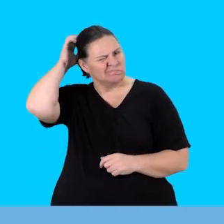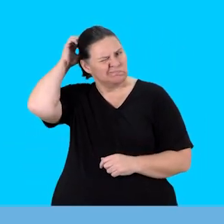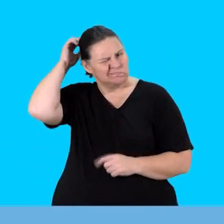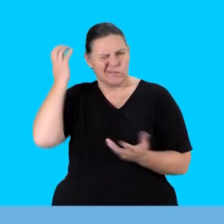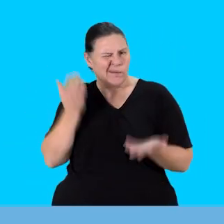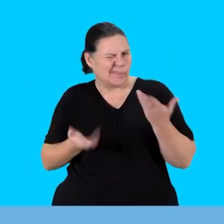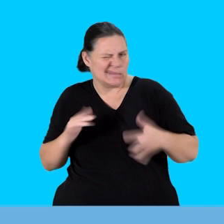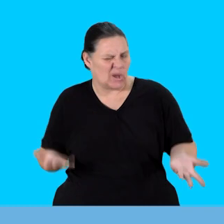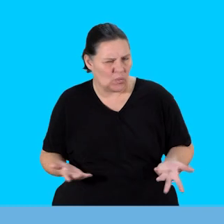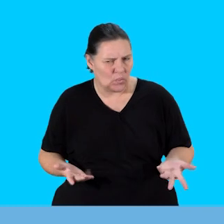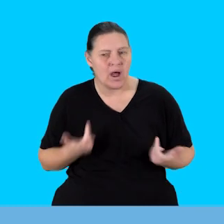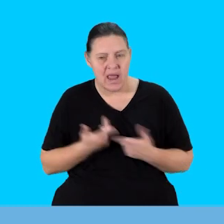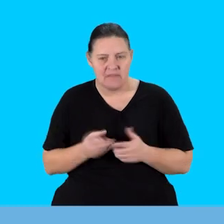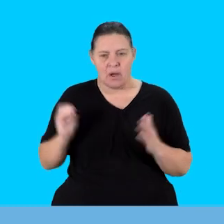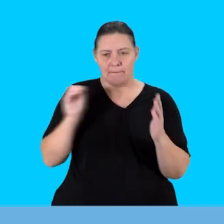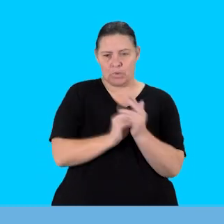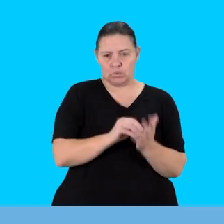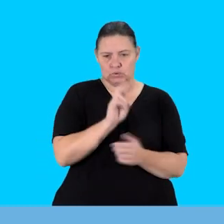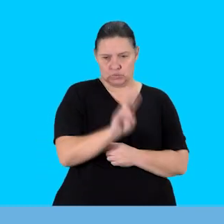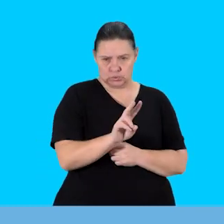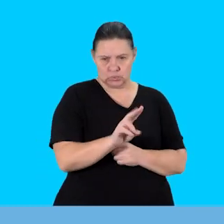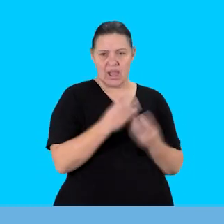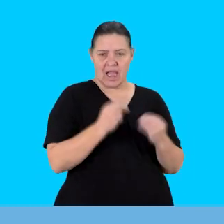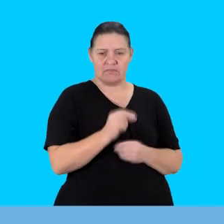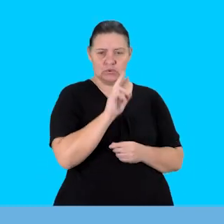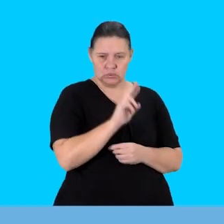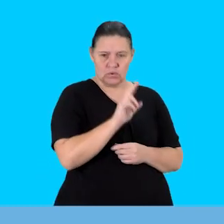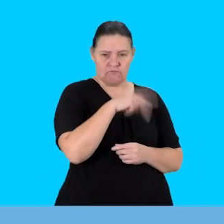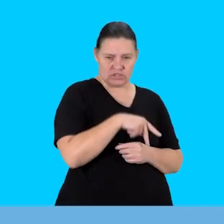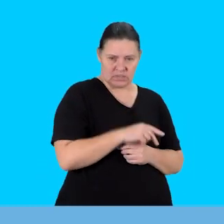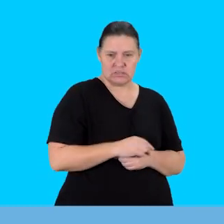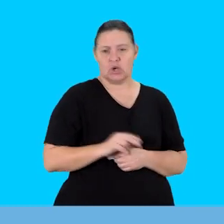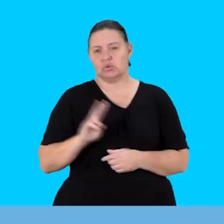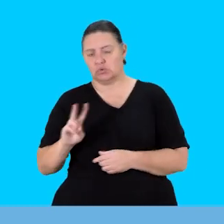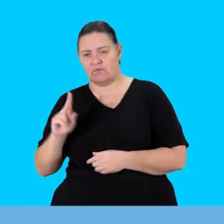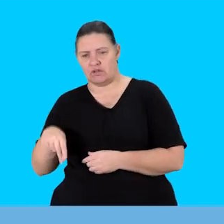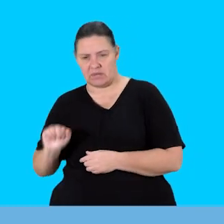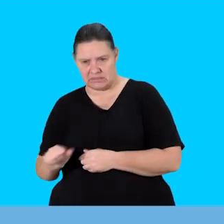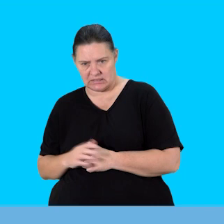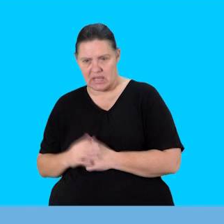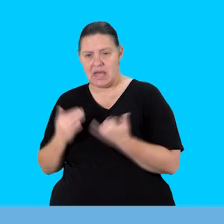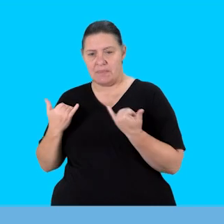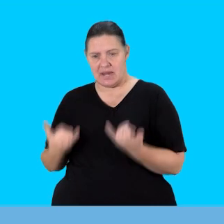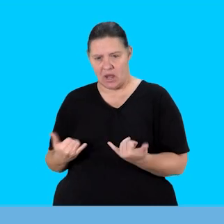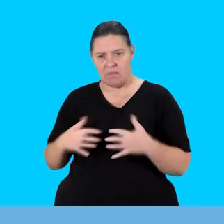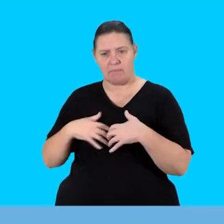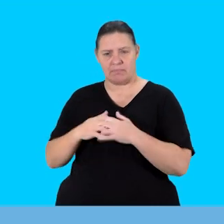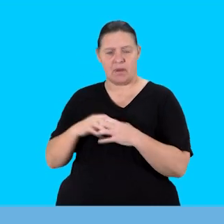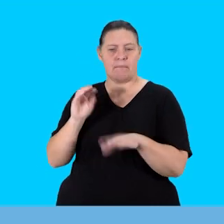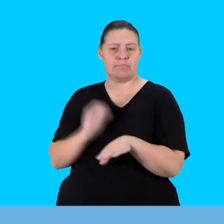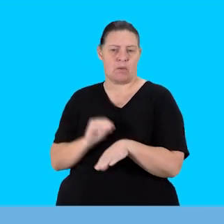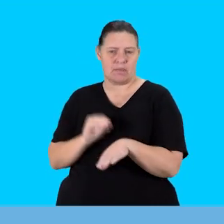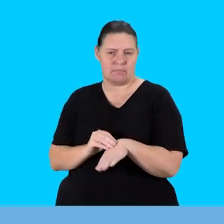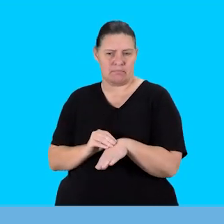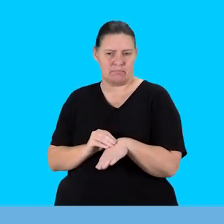balance? If I insert a 2 here, I have 2 phosphorus, I have 2 phosphorus. But then now I've created a